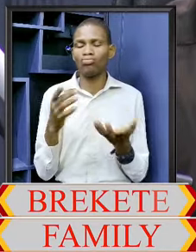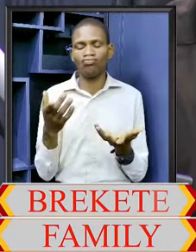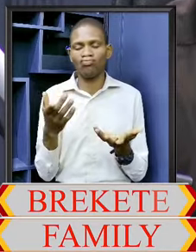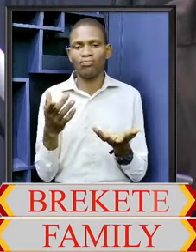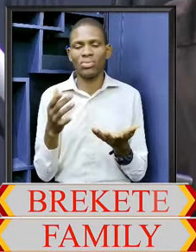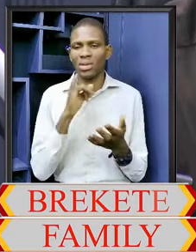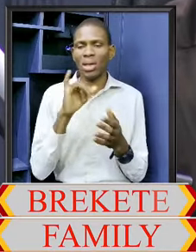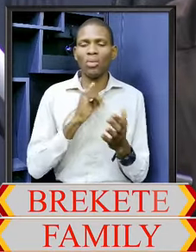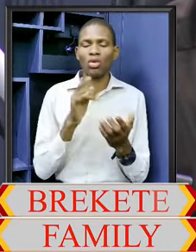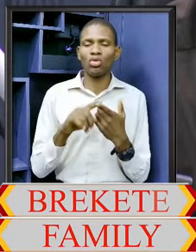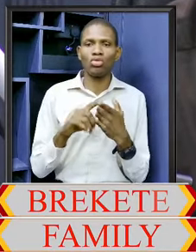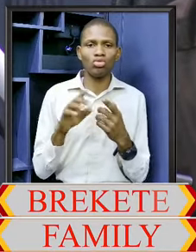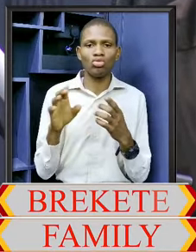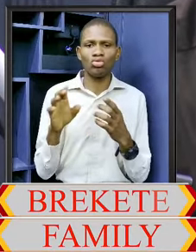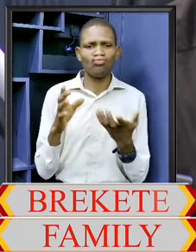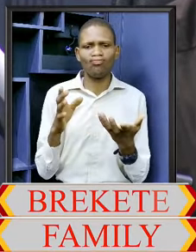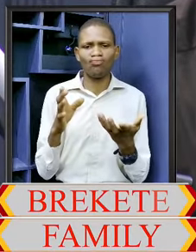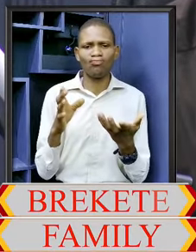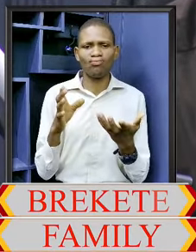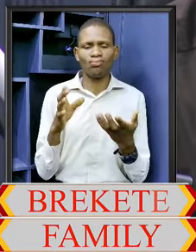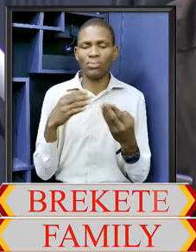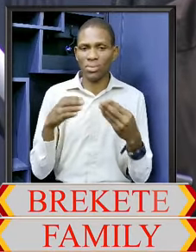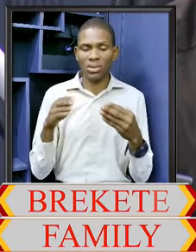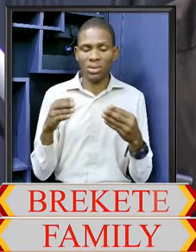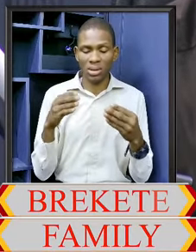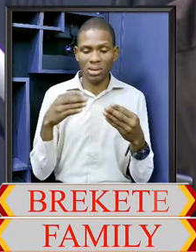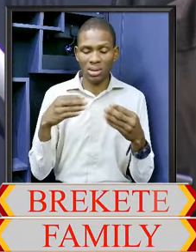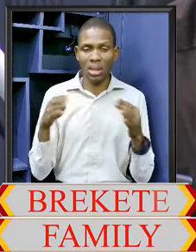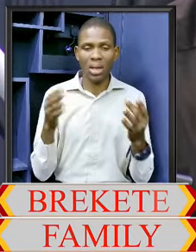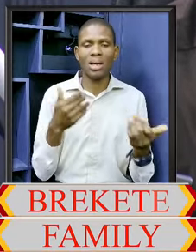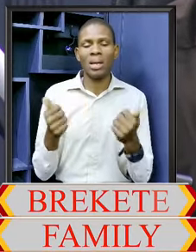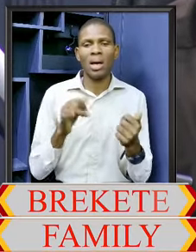transport. Say I need this Corolla